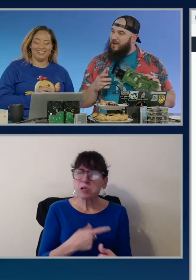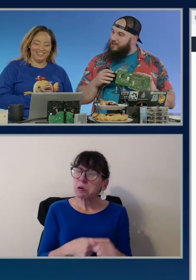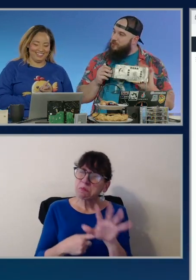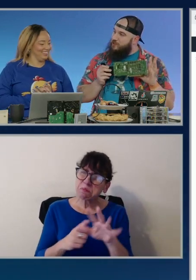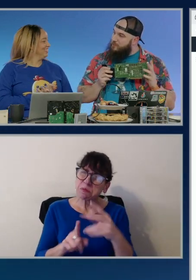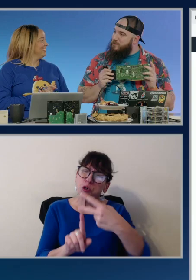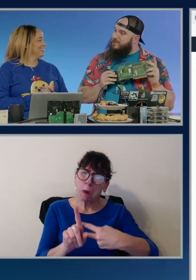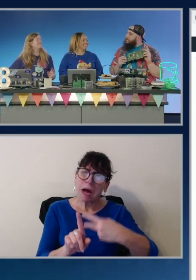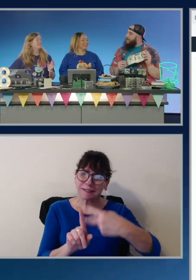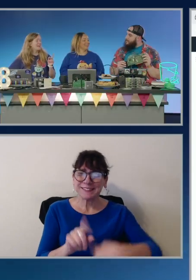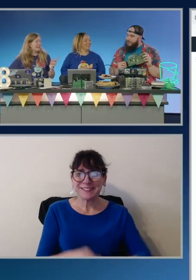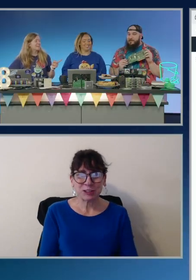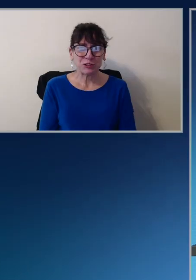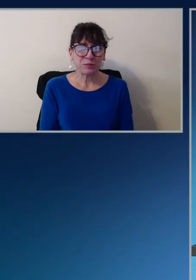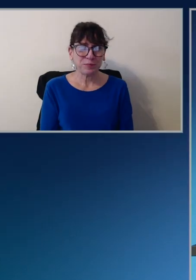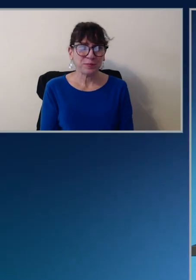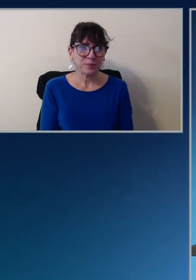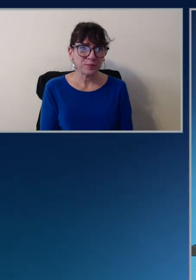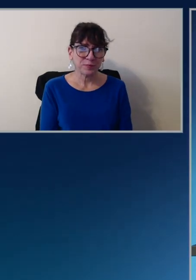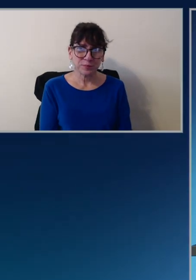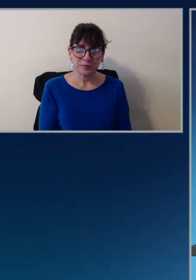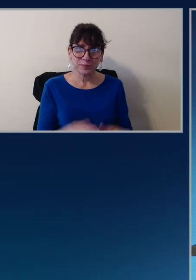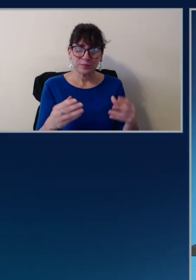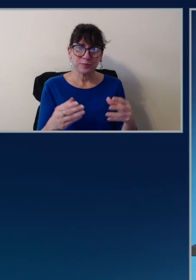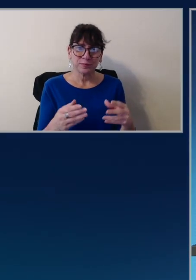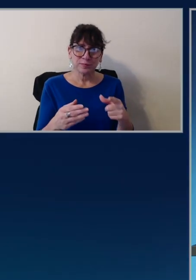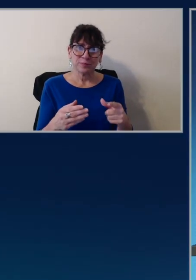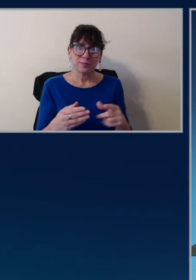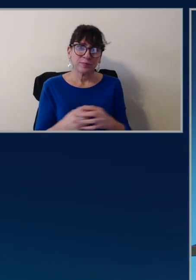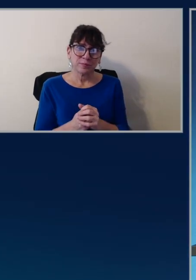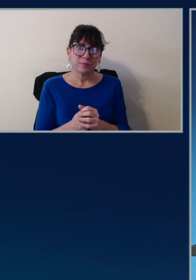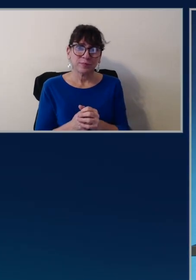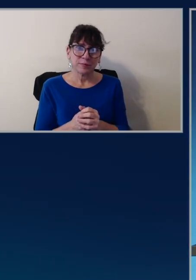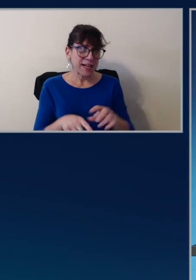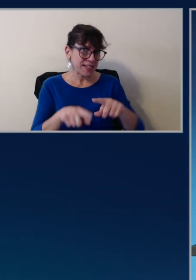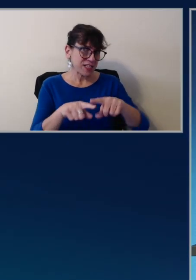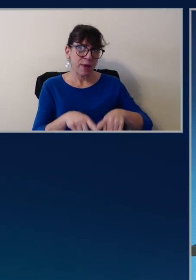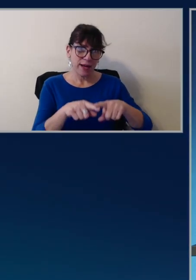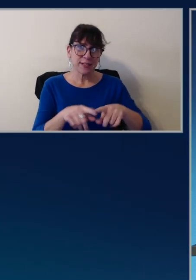months. Depending on Yeah. the GP, it depends. Yeah. It depends, right? It definitely depends. So